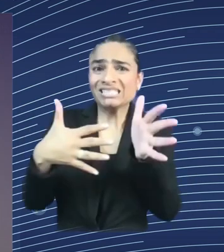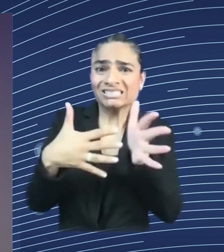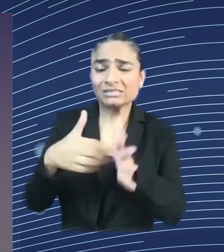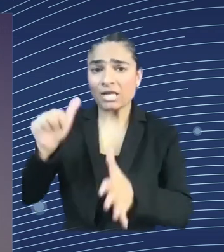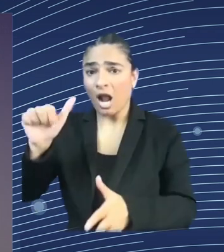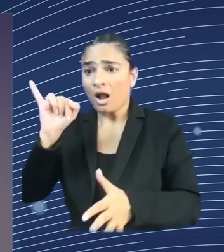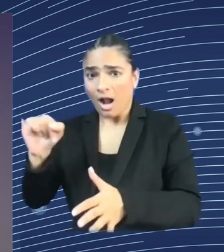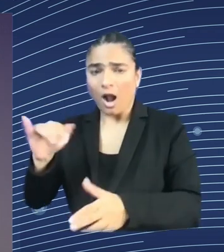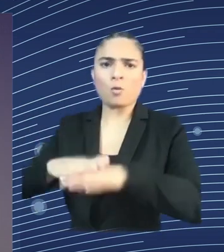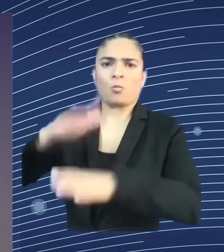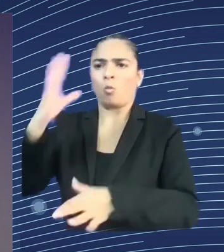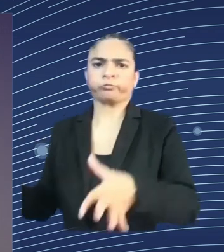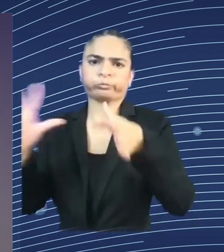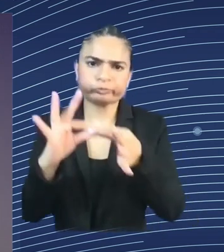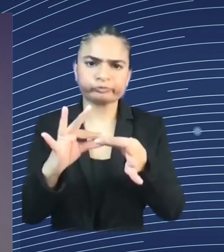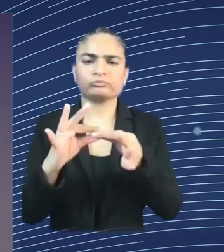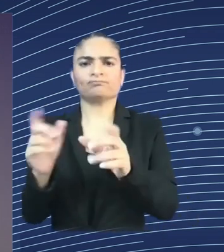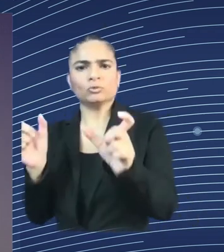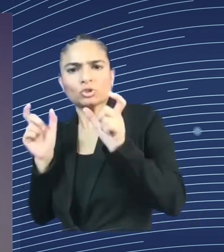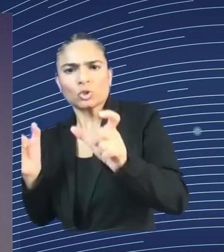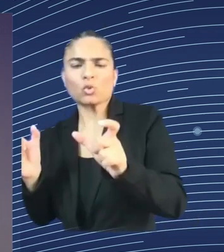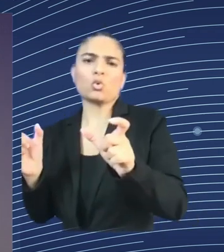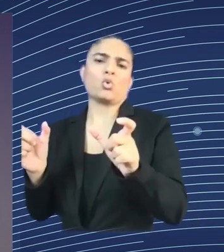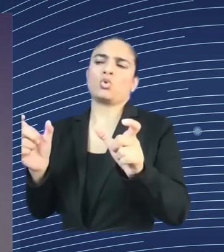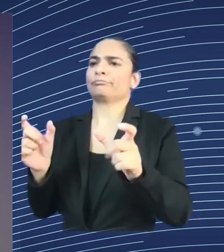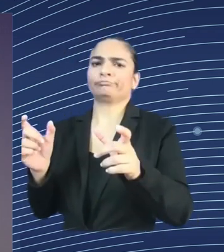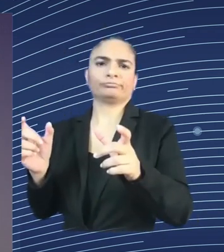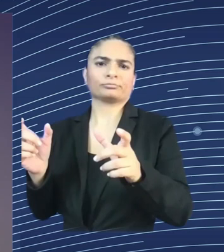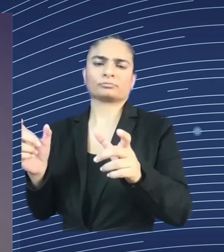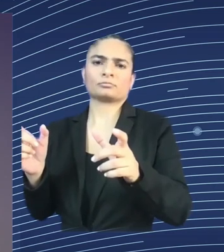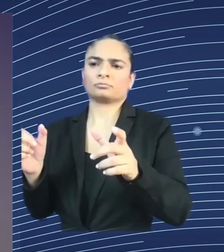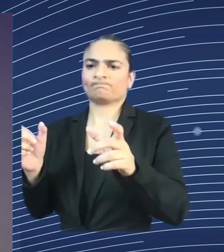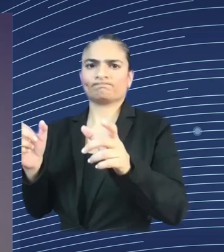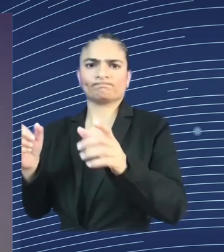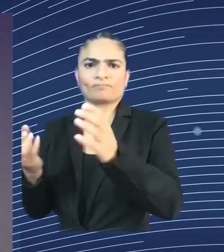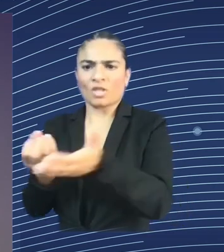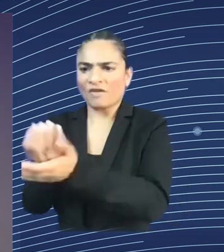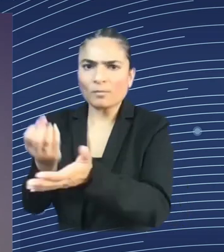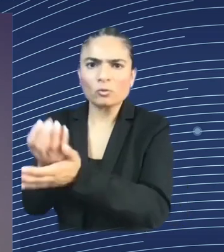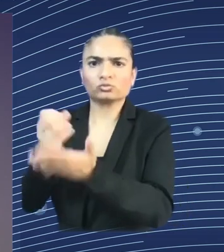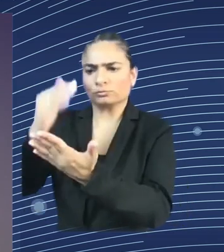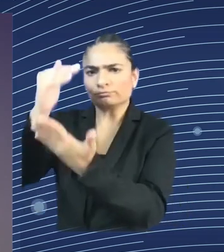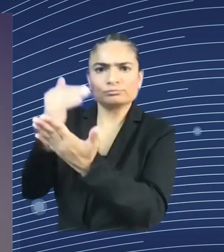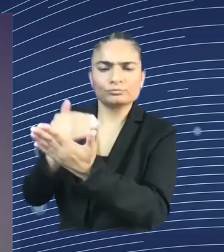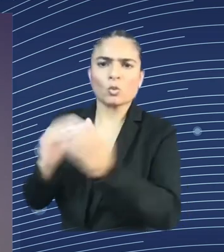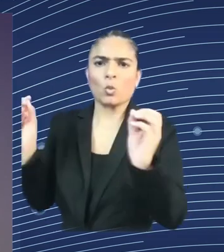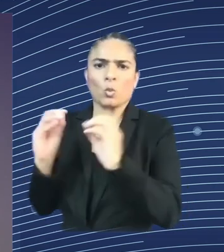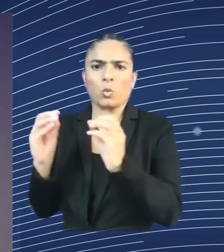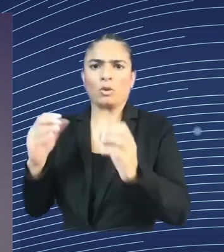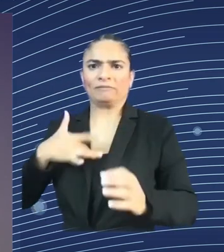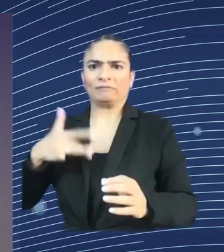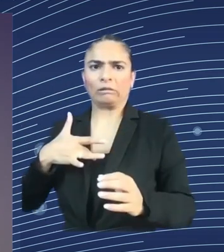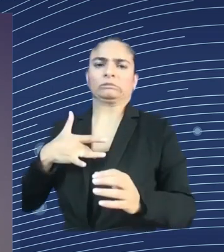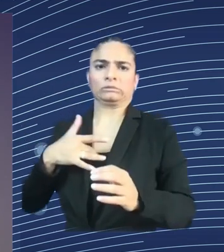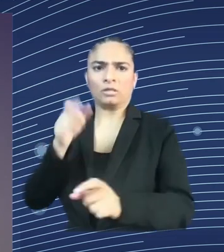like violating data protection laws. But I think also that the agencies by themselves